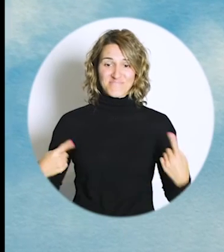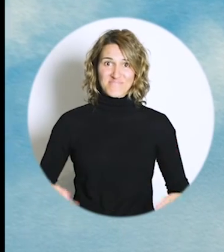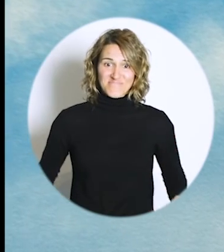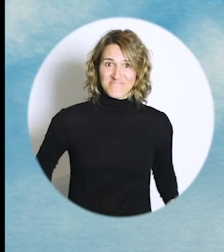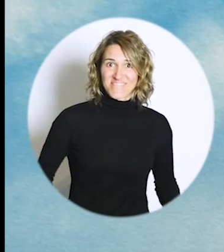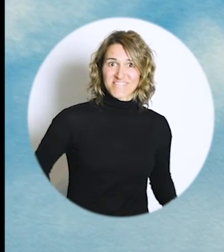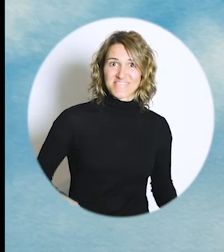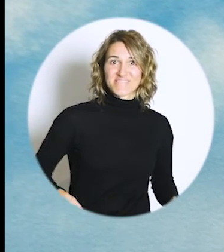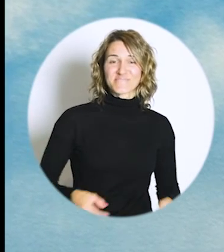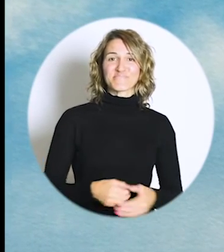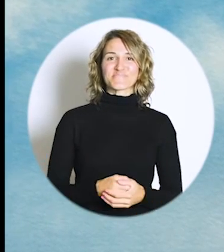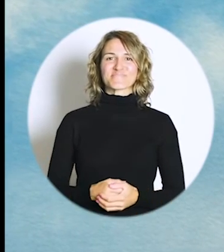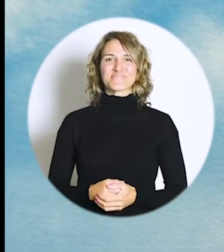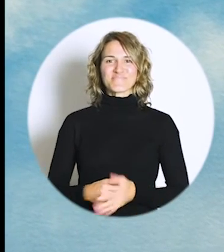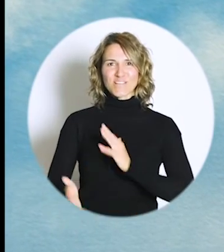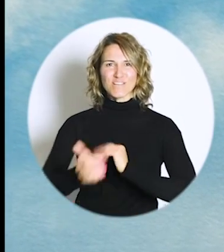Wheel